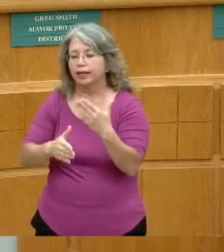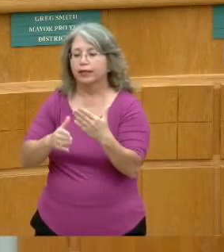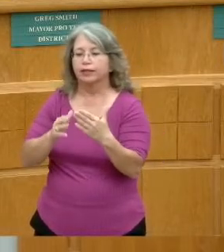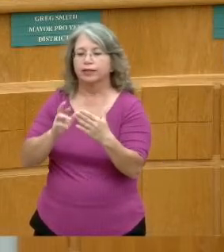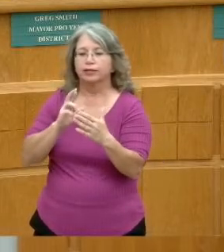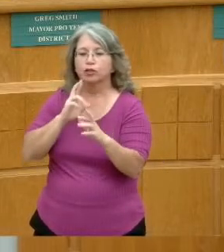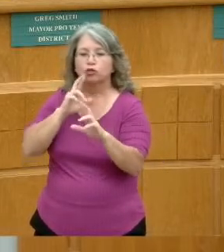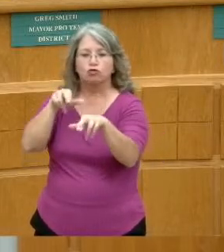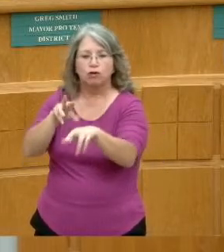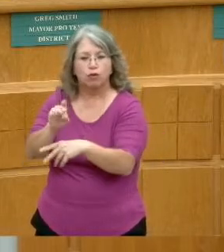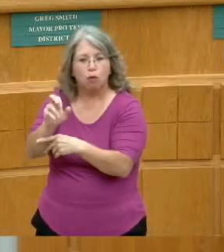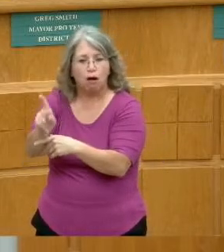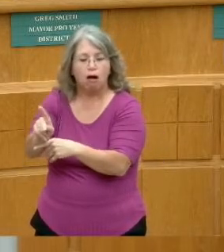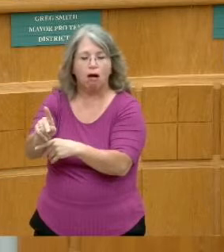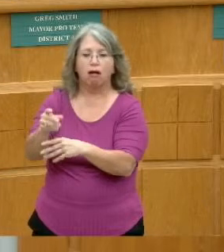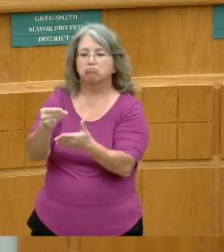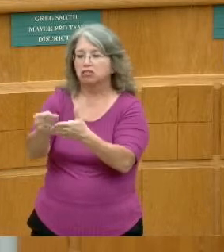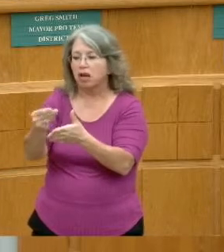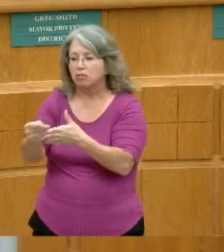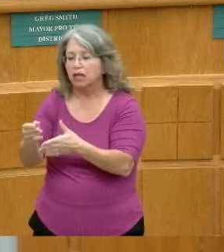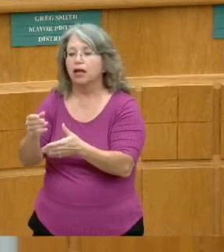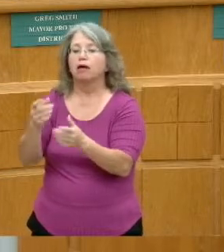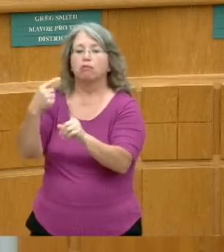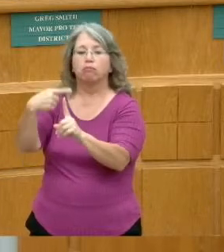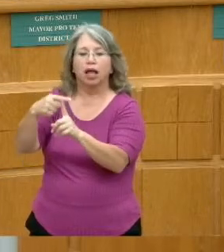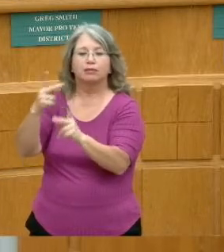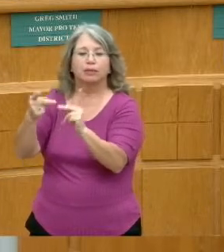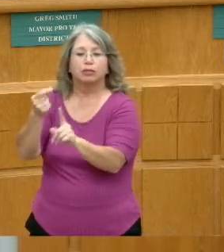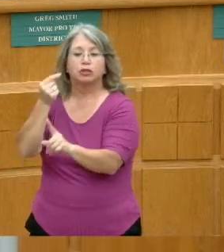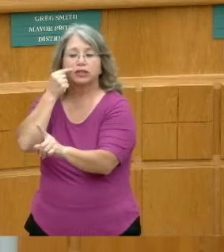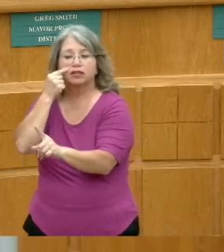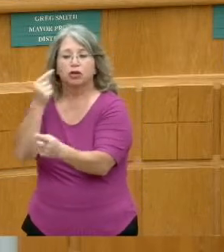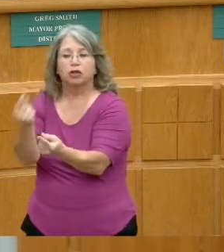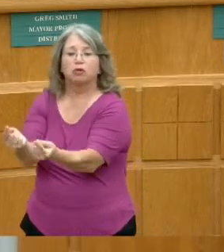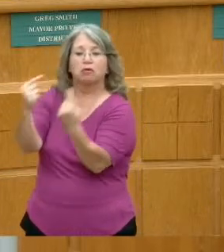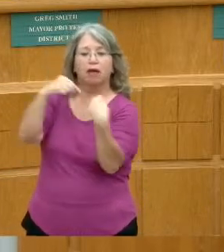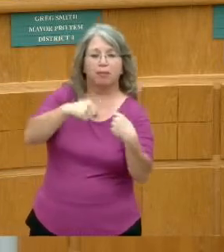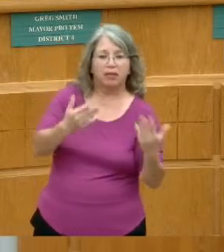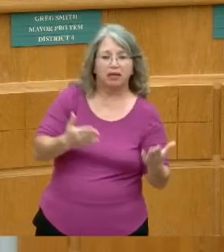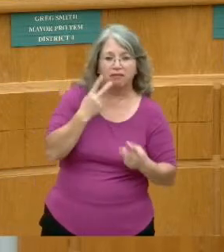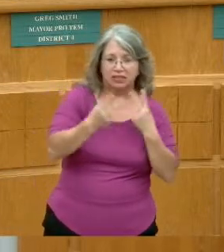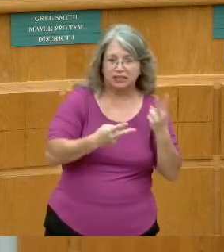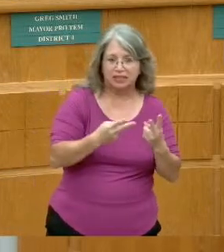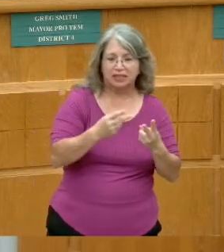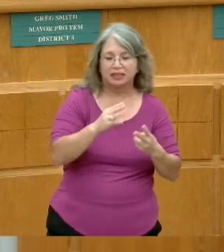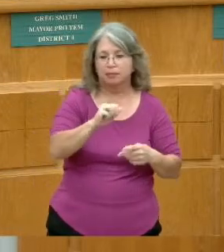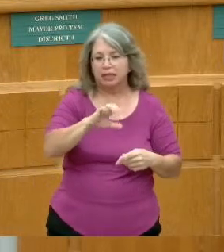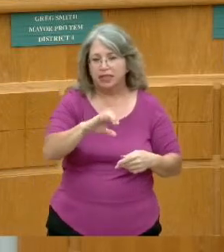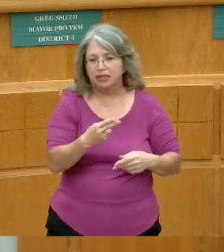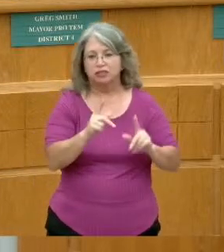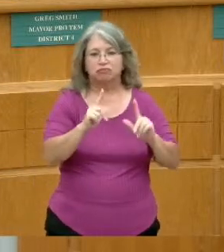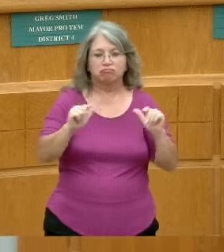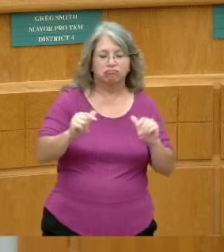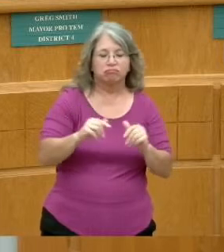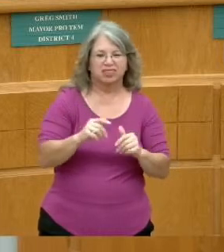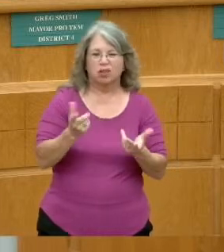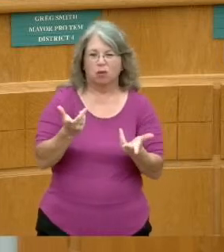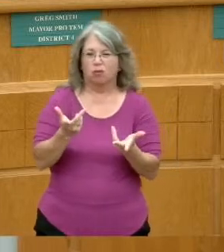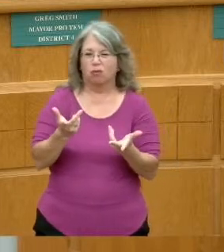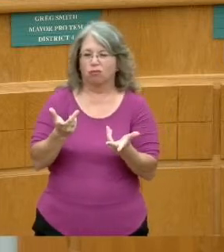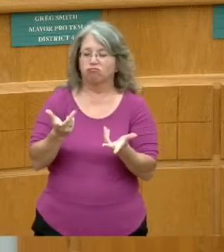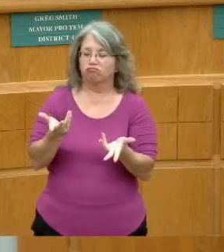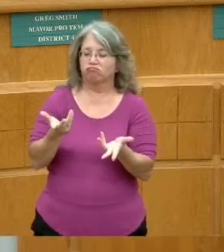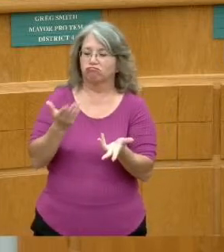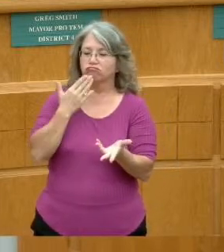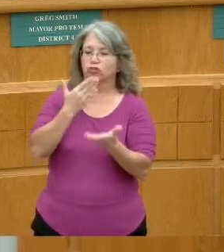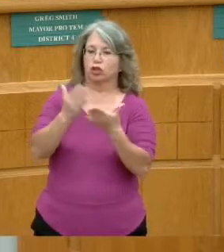here to the Coastal Bend area. So it seems like a logical place that we'd want to compare ourselves to. Right now, there's about